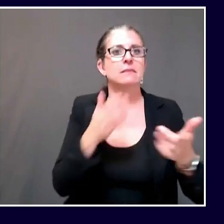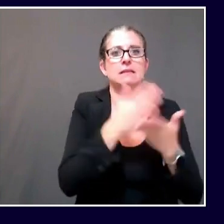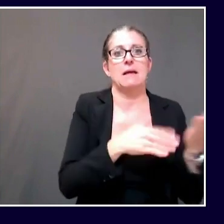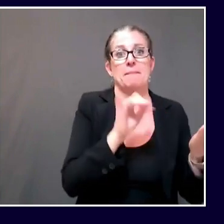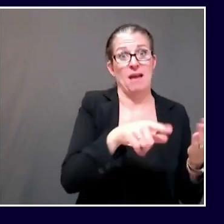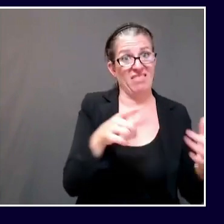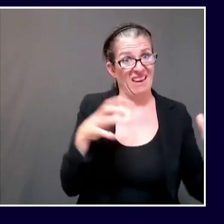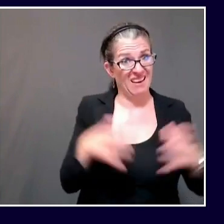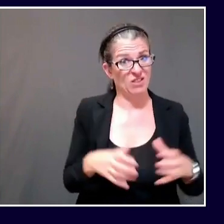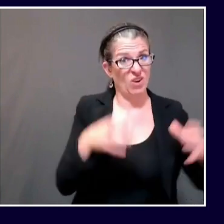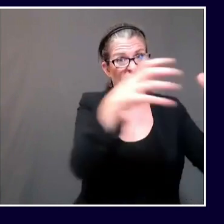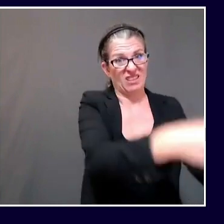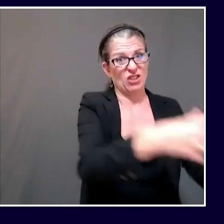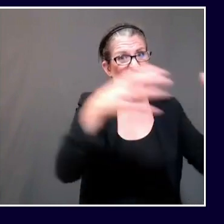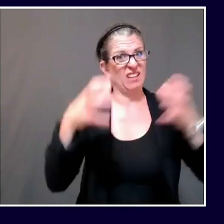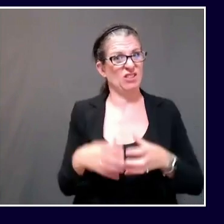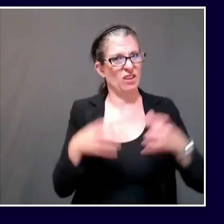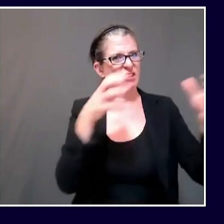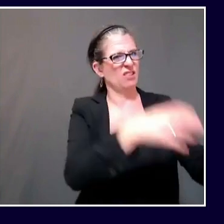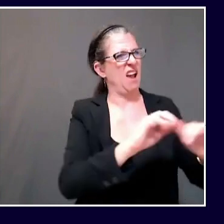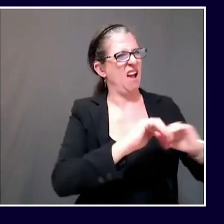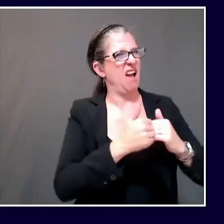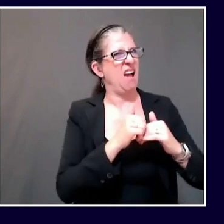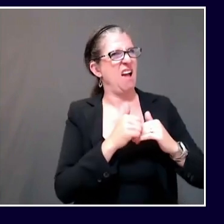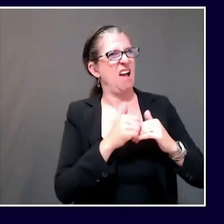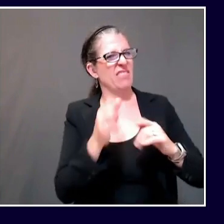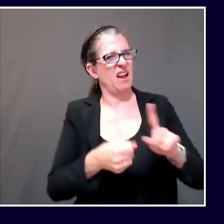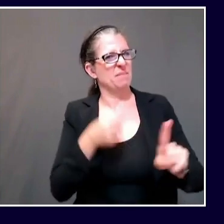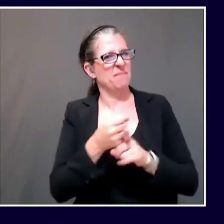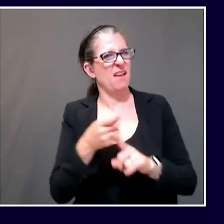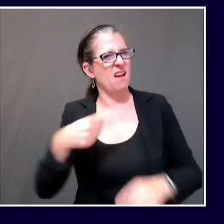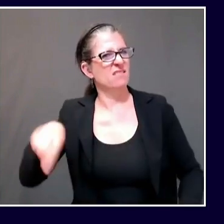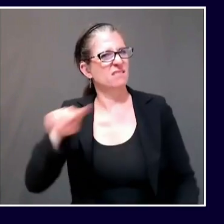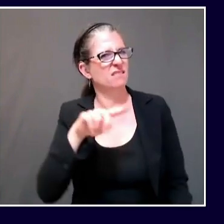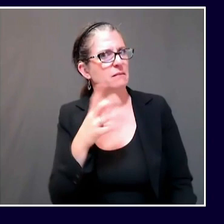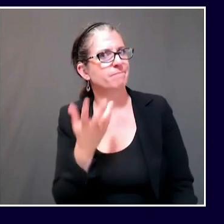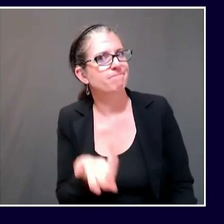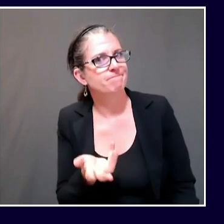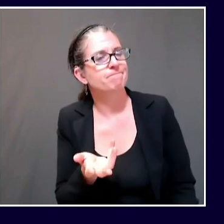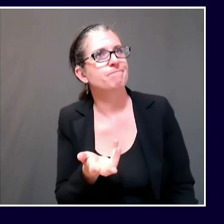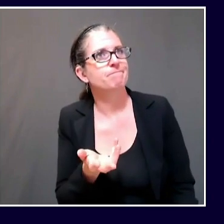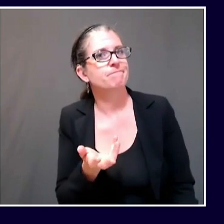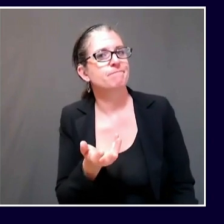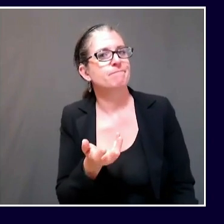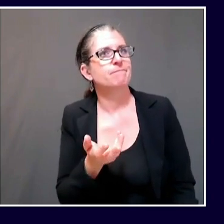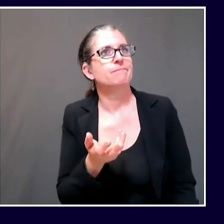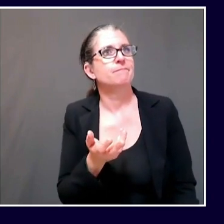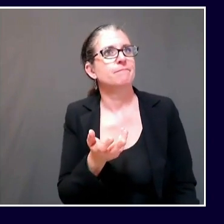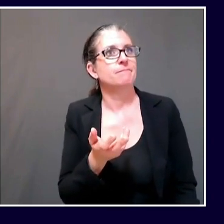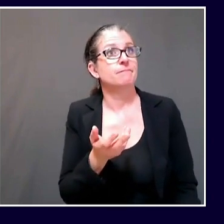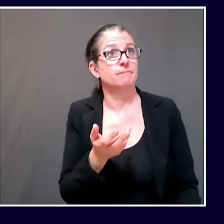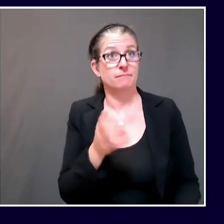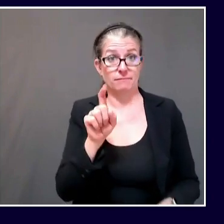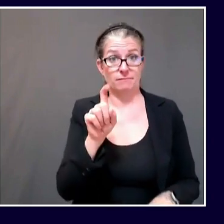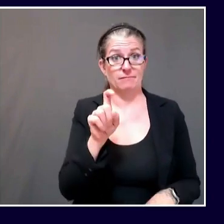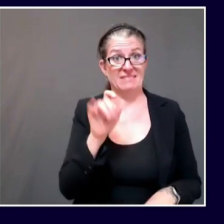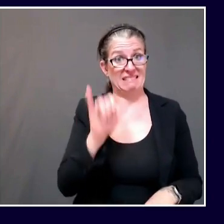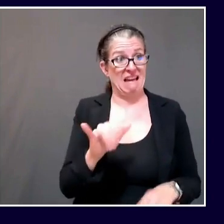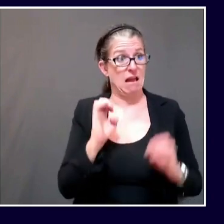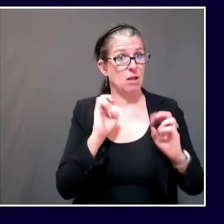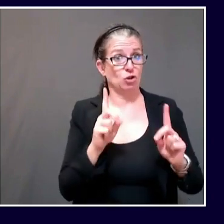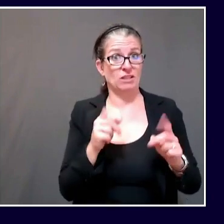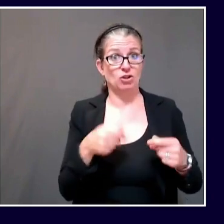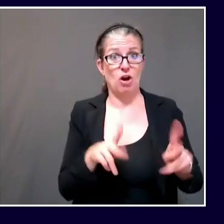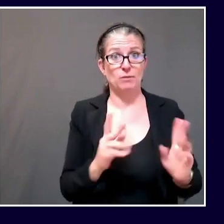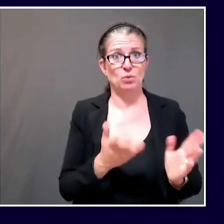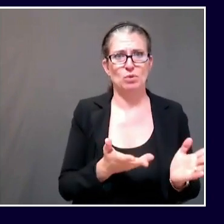can efficiently develop the kind of guidance that will give all people understanding of, is it education? In this case, the Department of Education